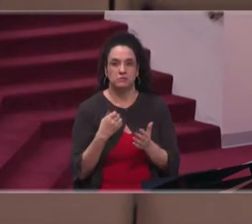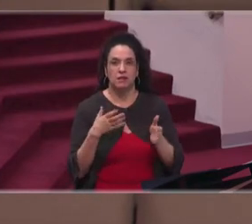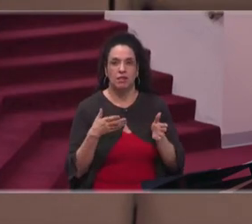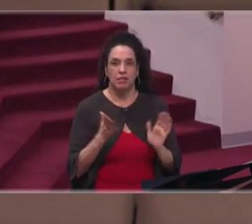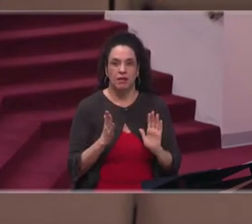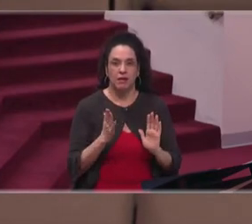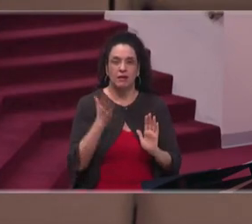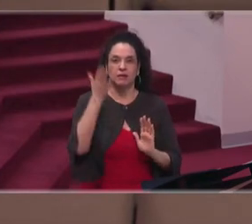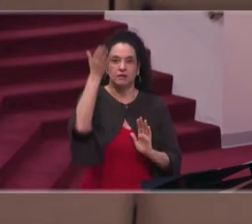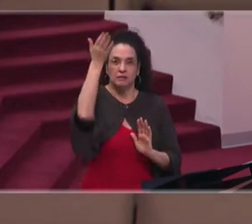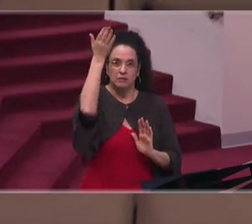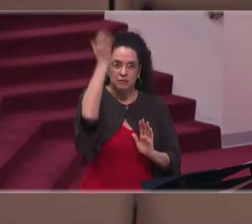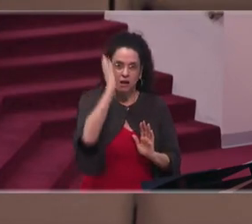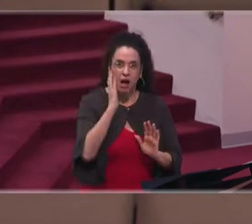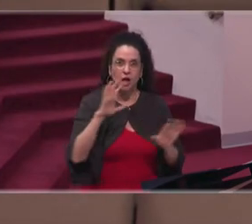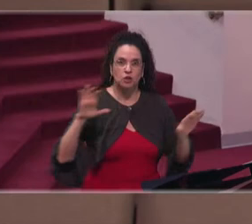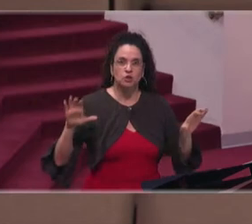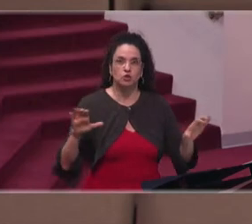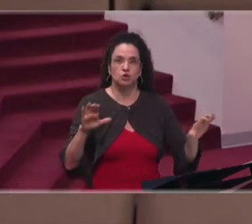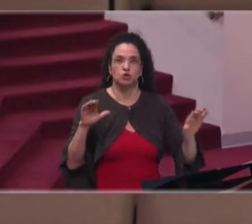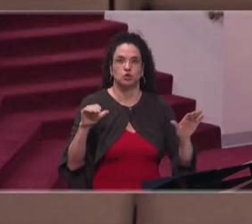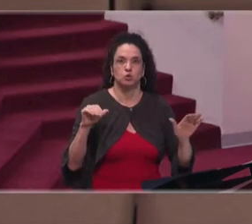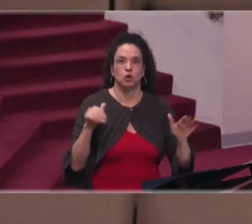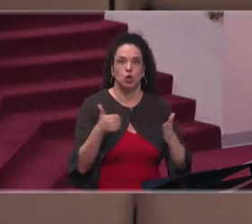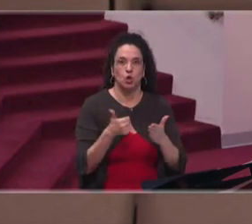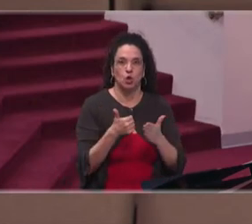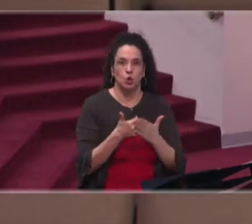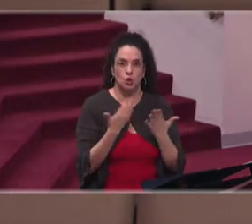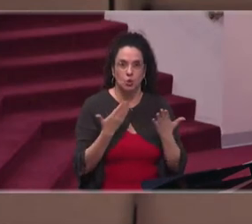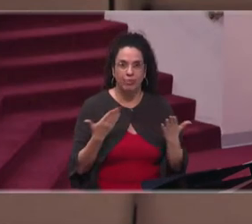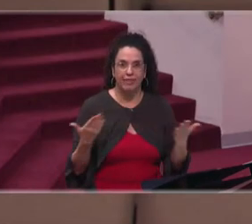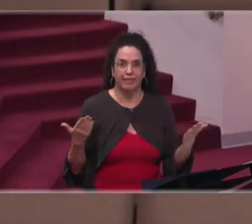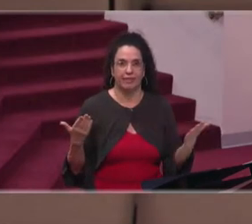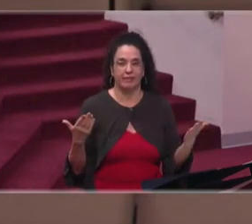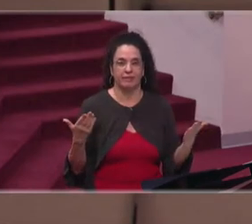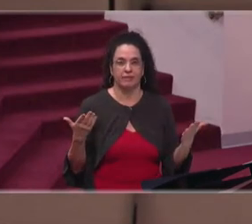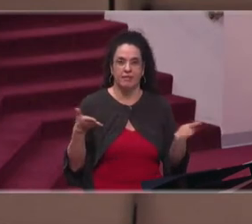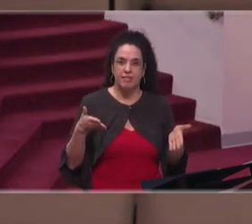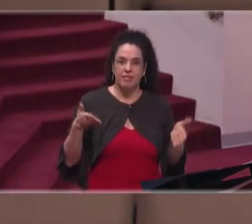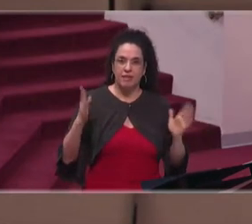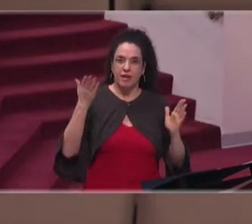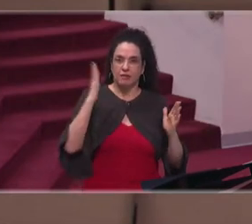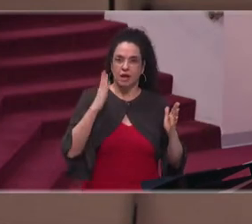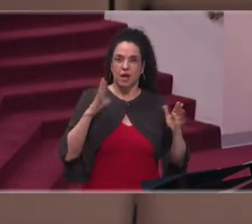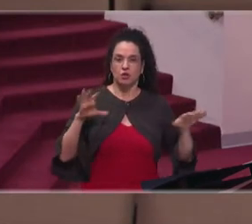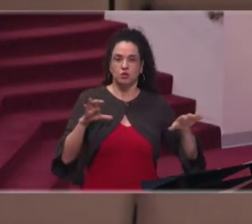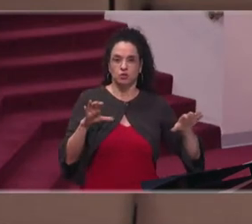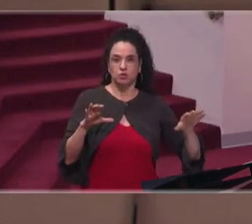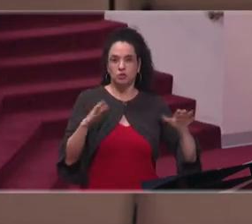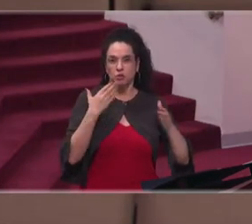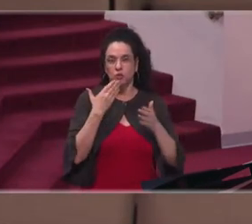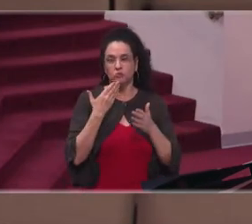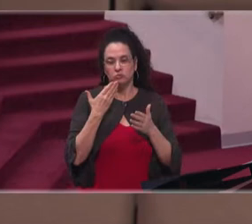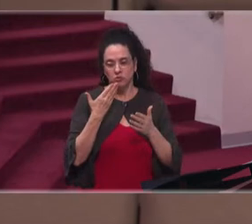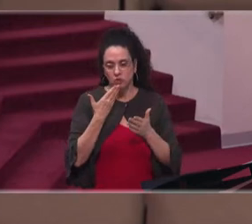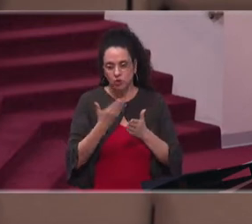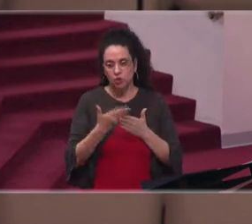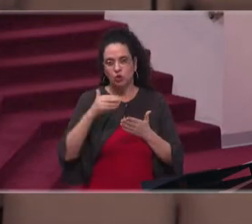do a new thing. The new thing that he wants to do in each of